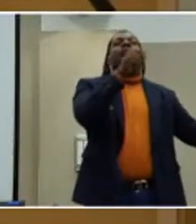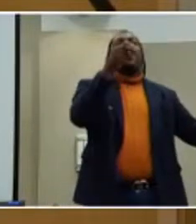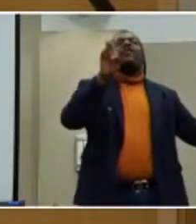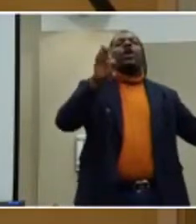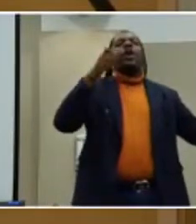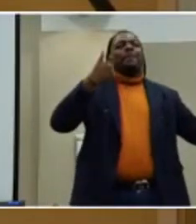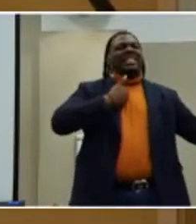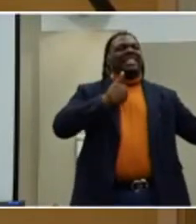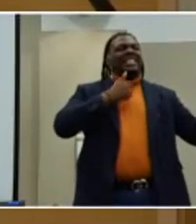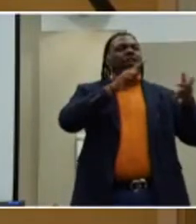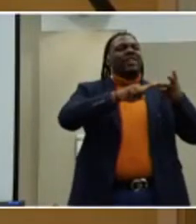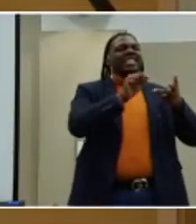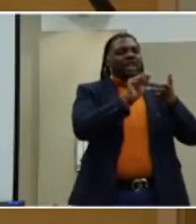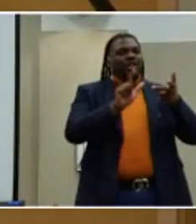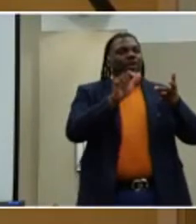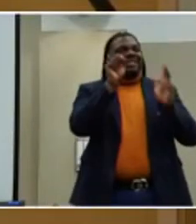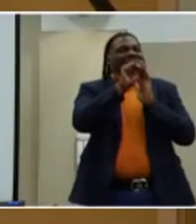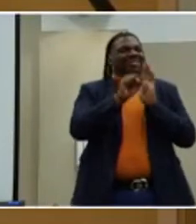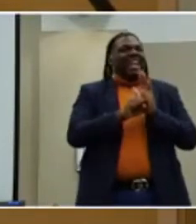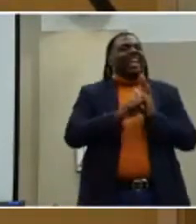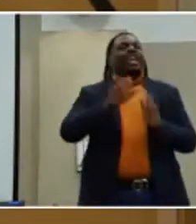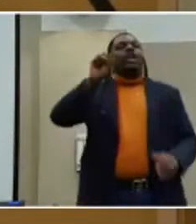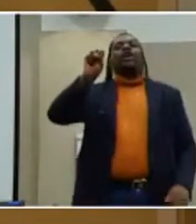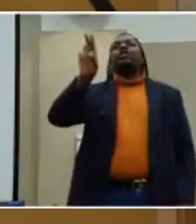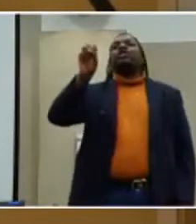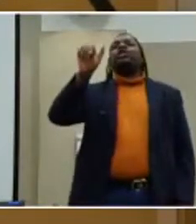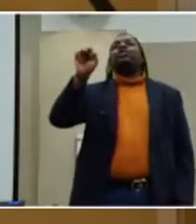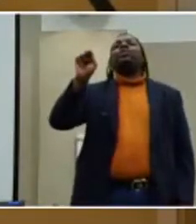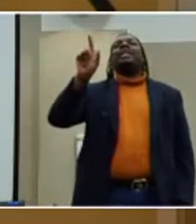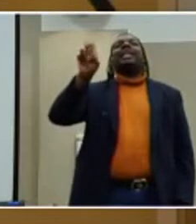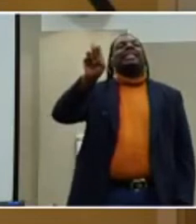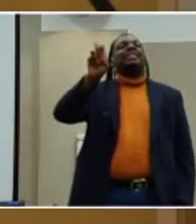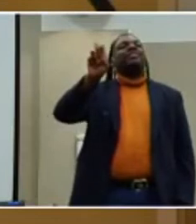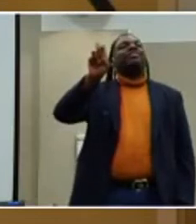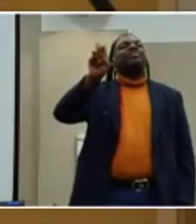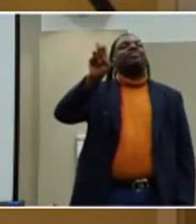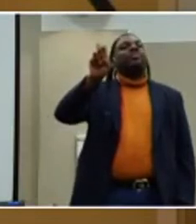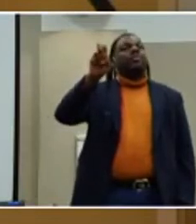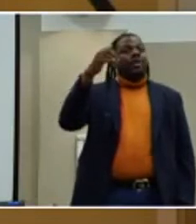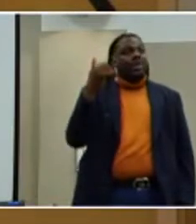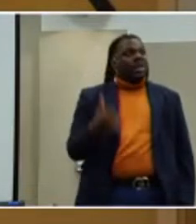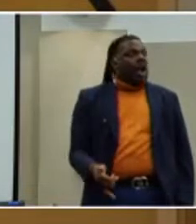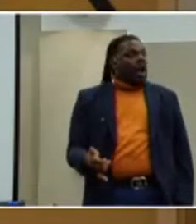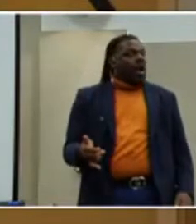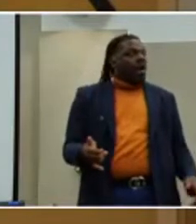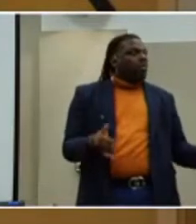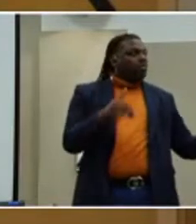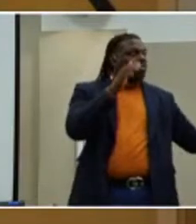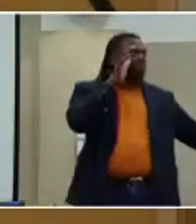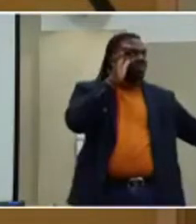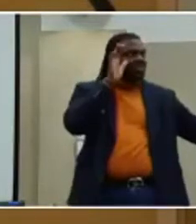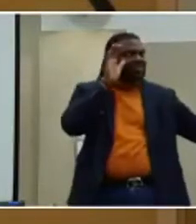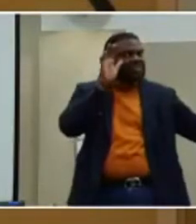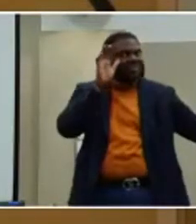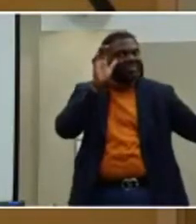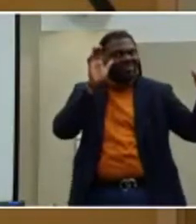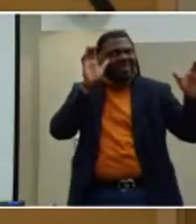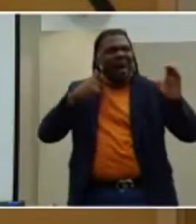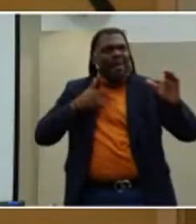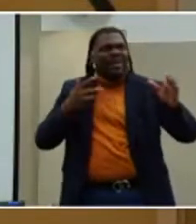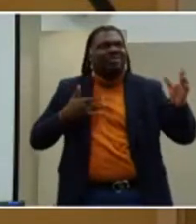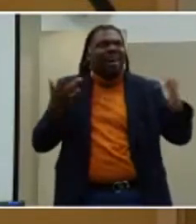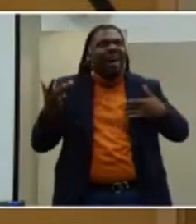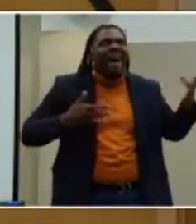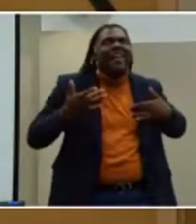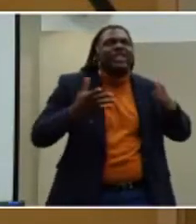myself, and our Secretary of State, Susan Lee. As we move to hear from all of you, I'm excited for this chance to